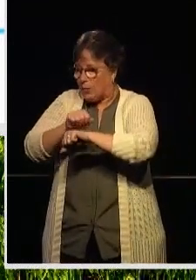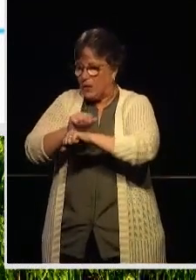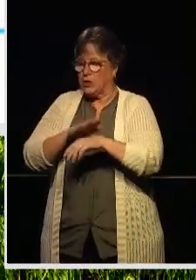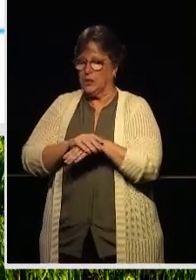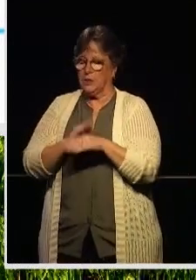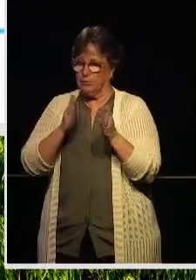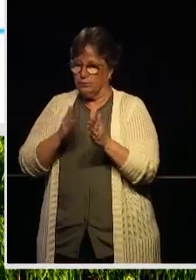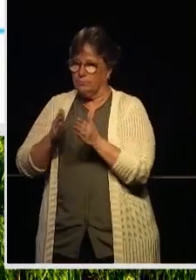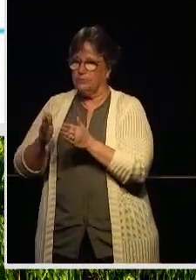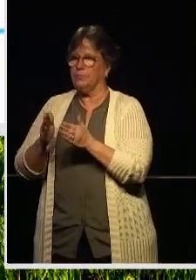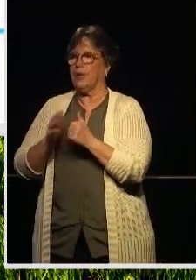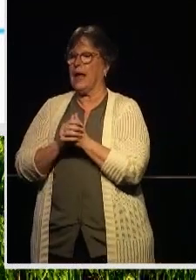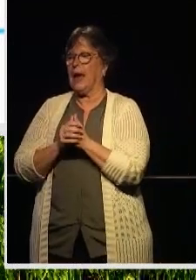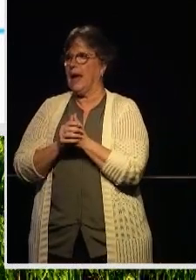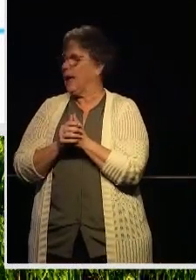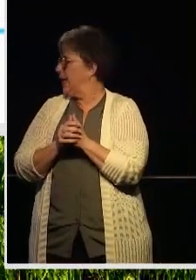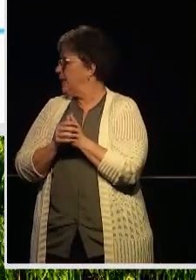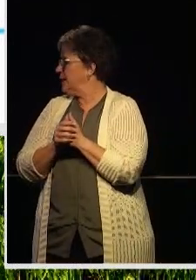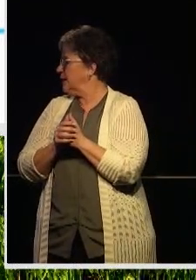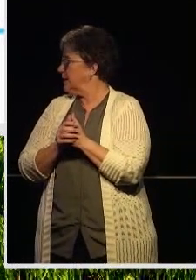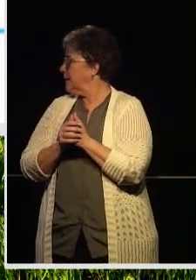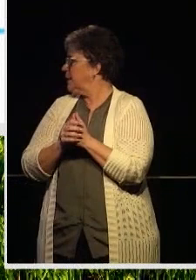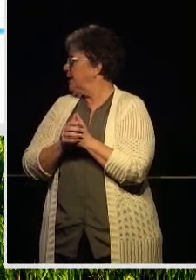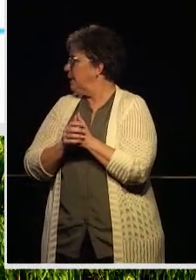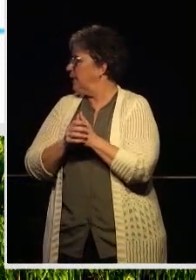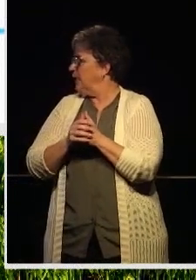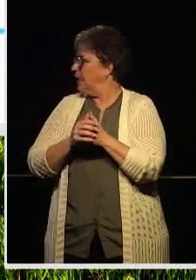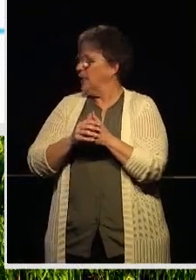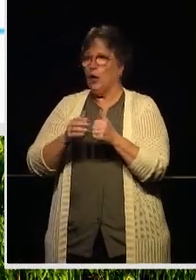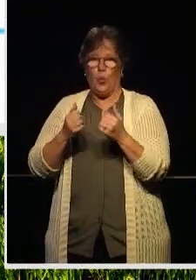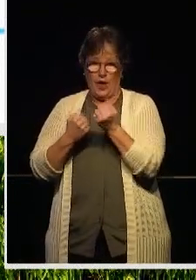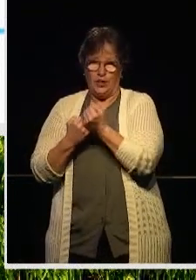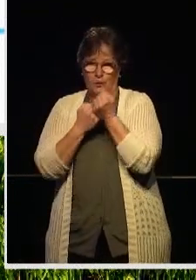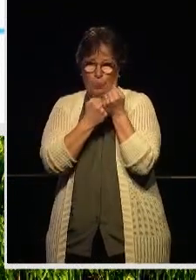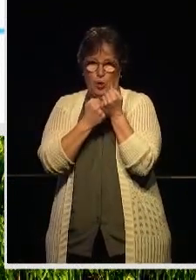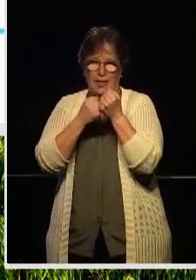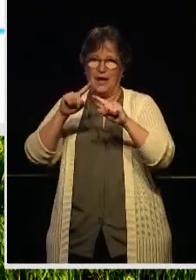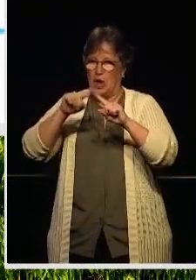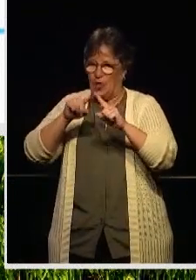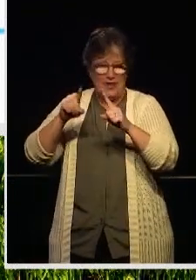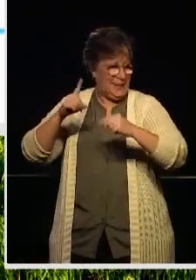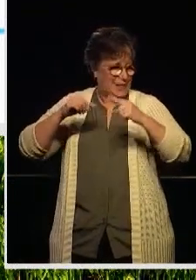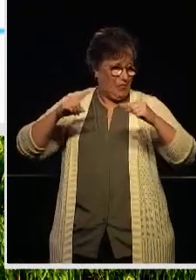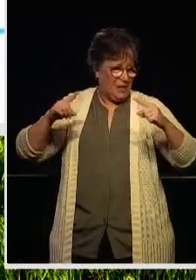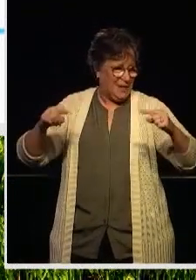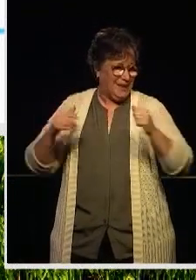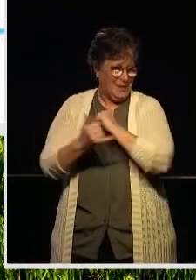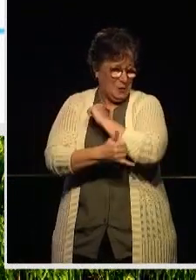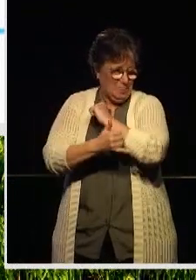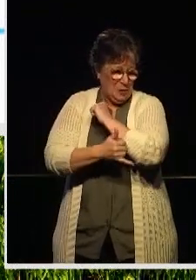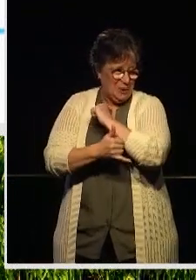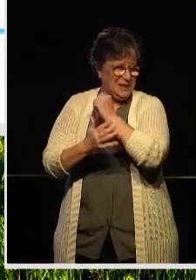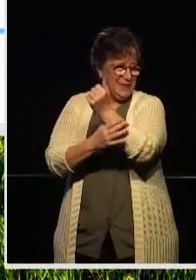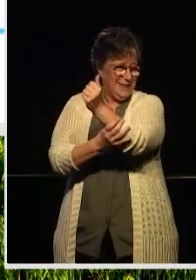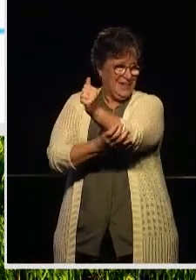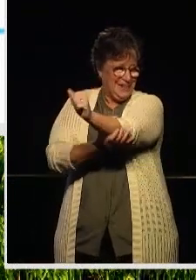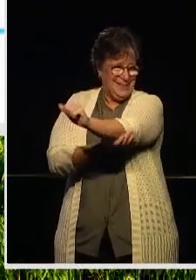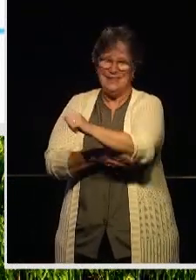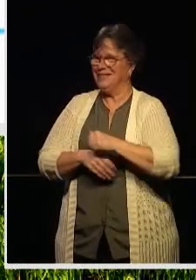by Beyond Next Ventures Japan, ACT Funder US, who have seed funded us for the initial round.